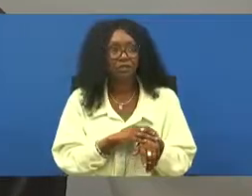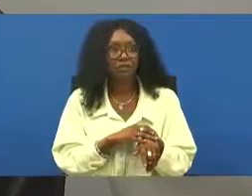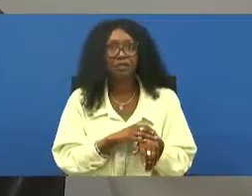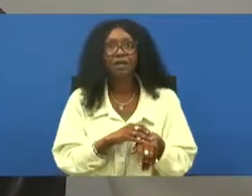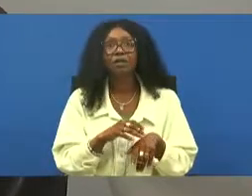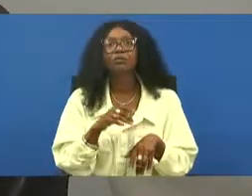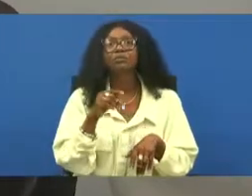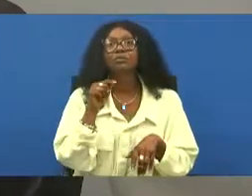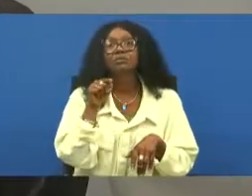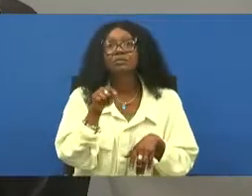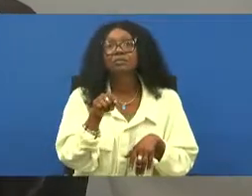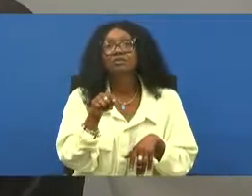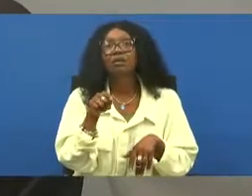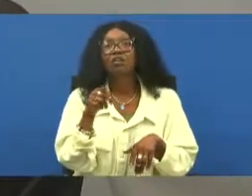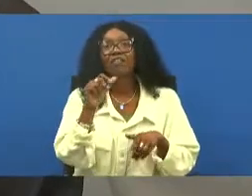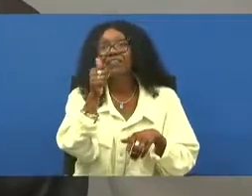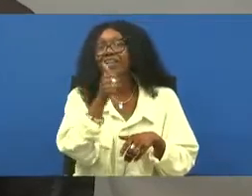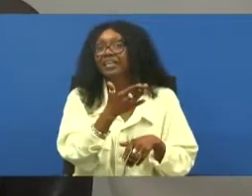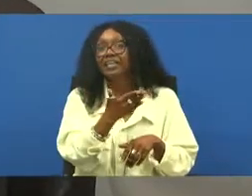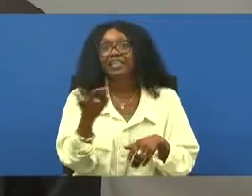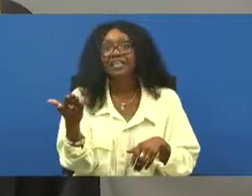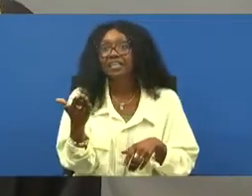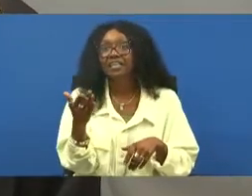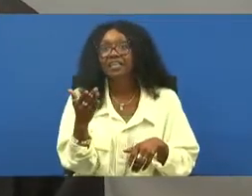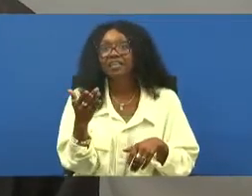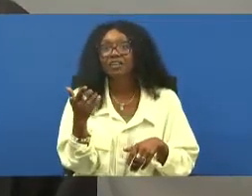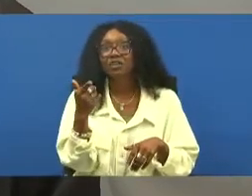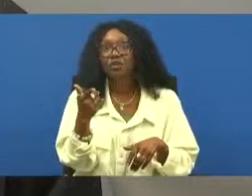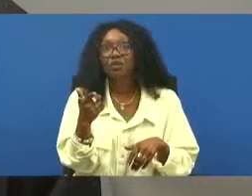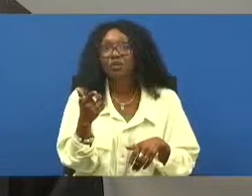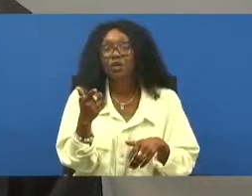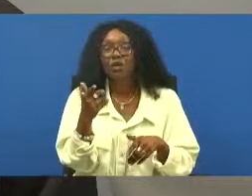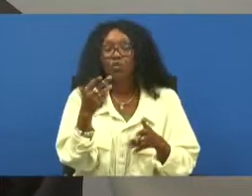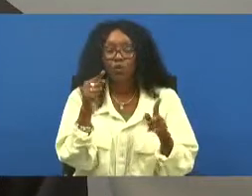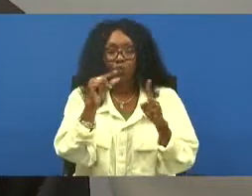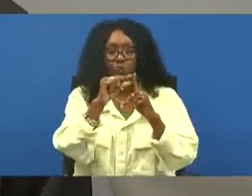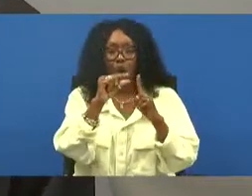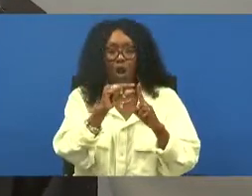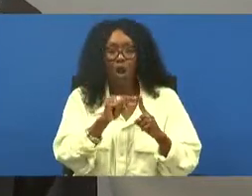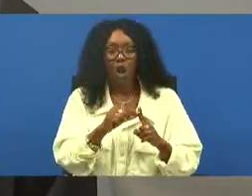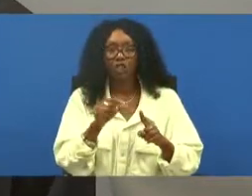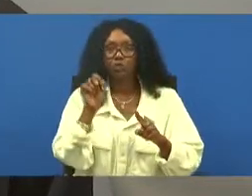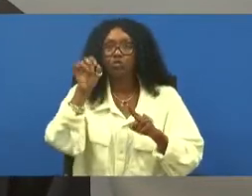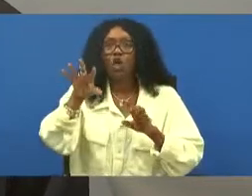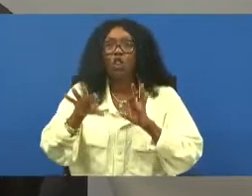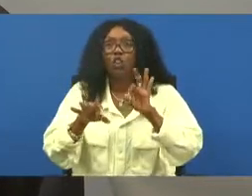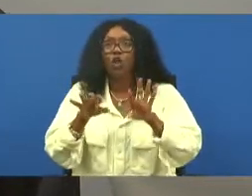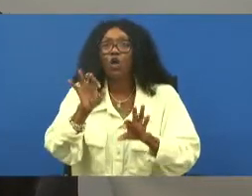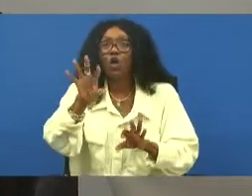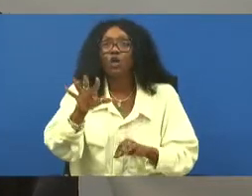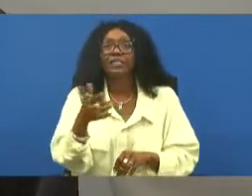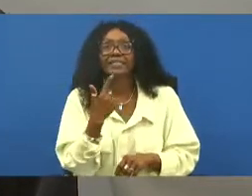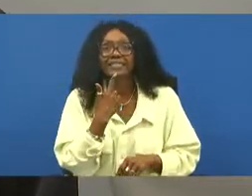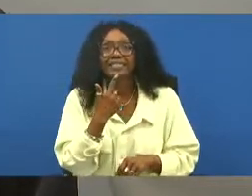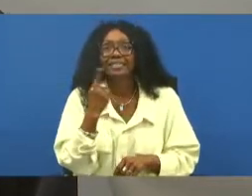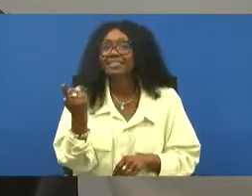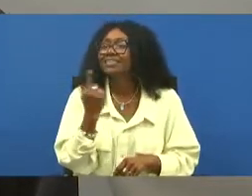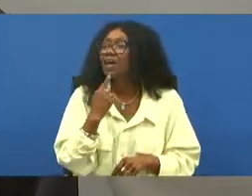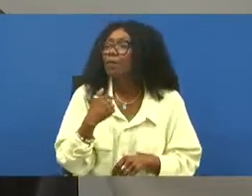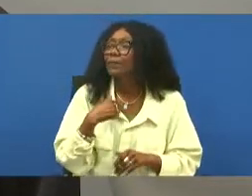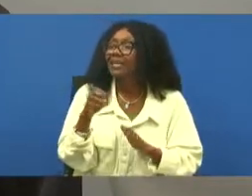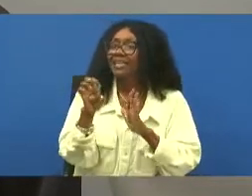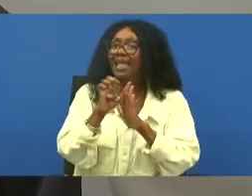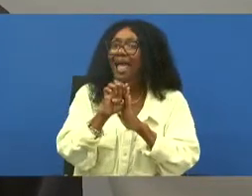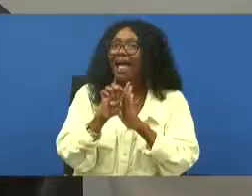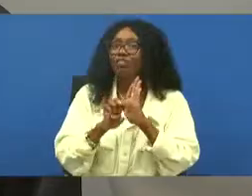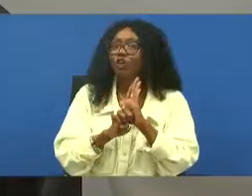any law degree or anything of that nature. It's just some of these fun trigger words that they like to throw out there. Can you tell me a little bit about an ethical